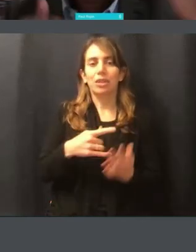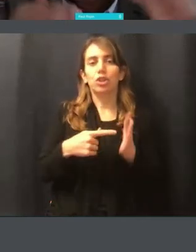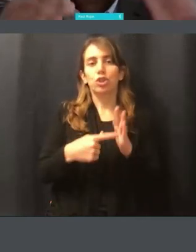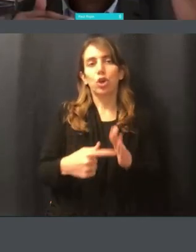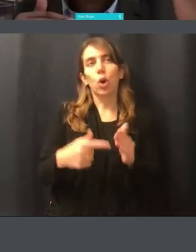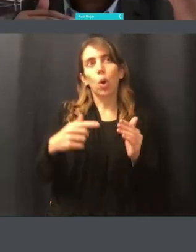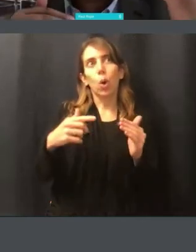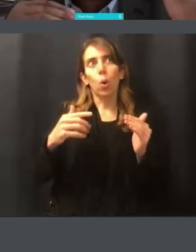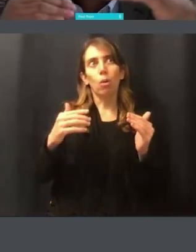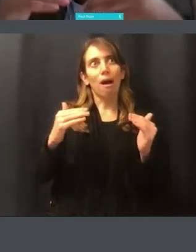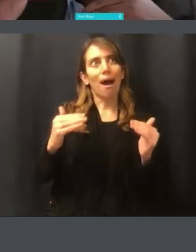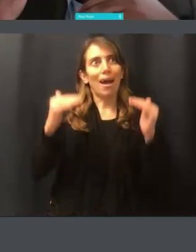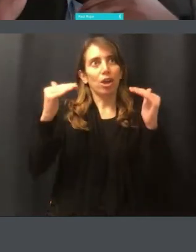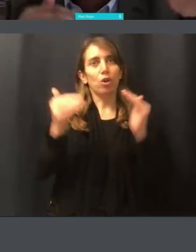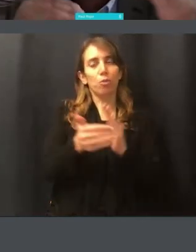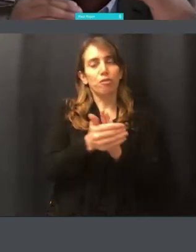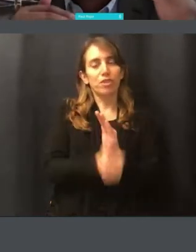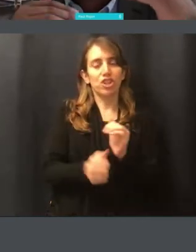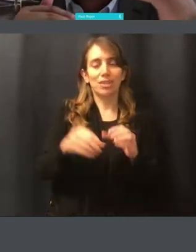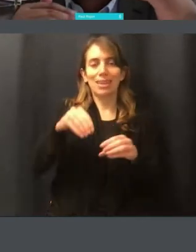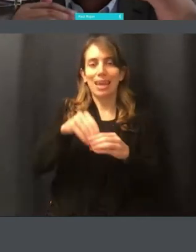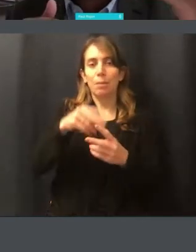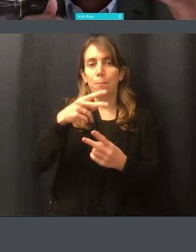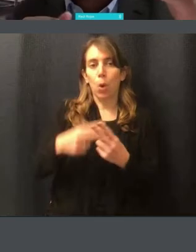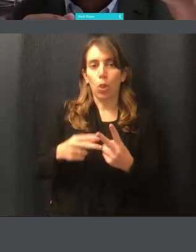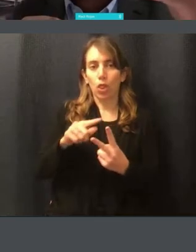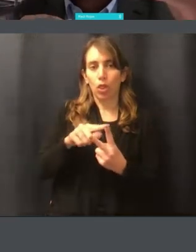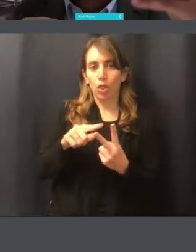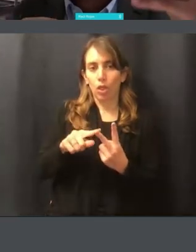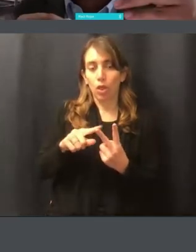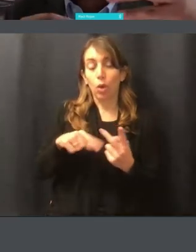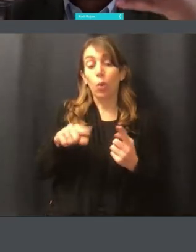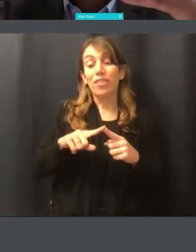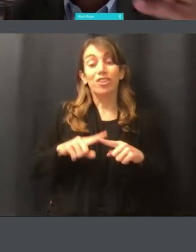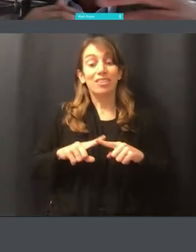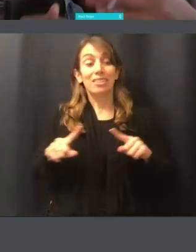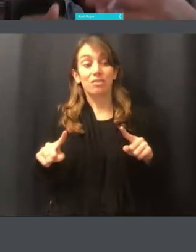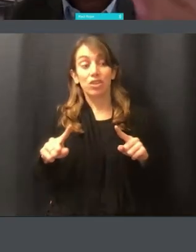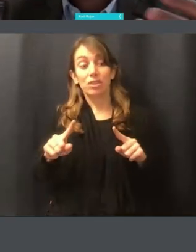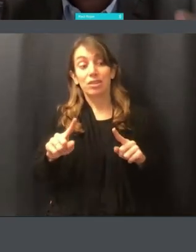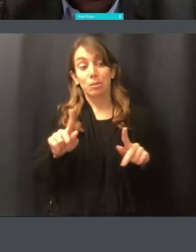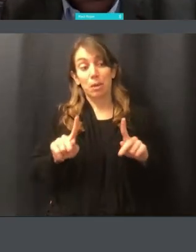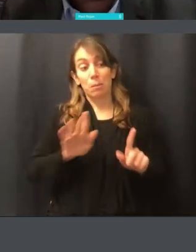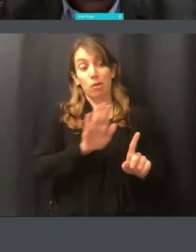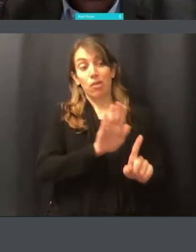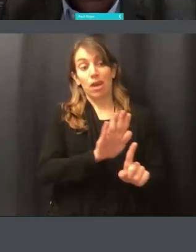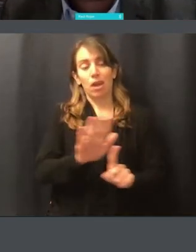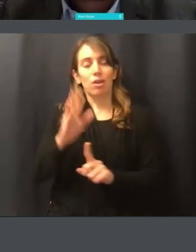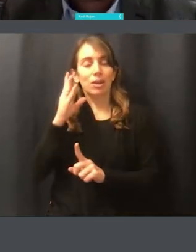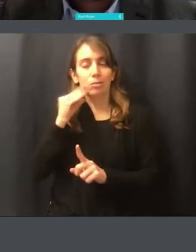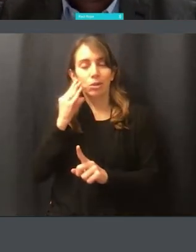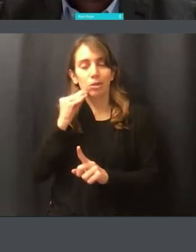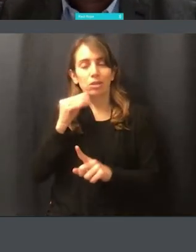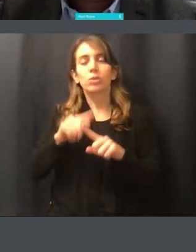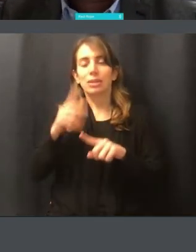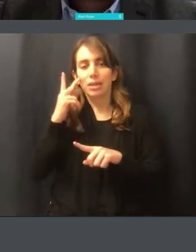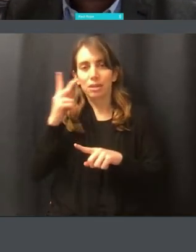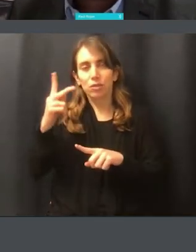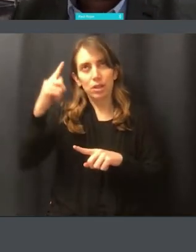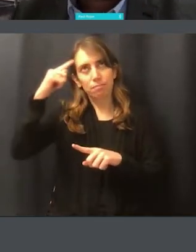see differences in those experiences in those languages, we tend to see differences in processing efficiency, right?